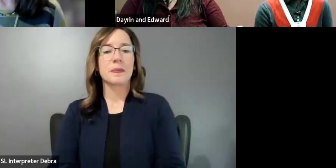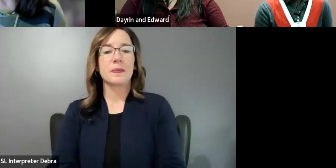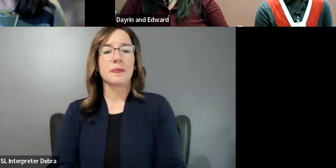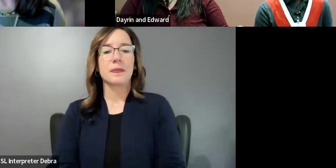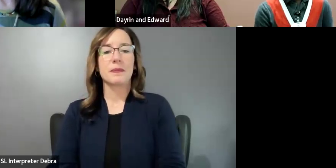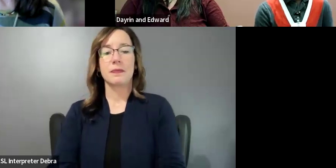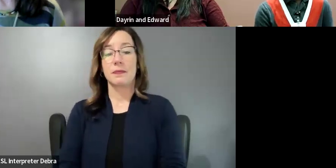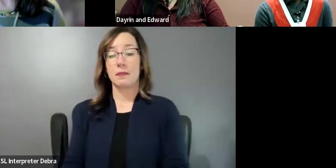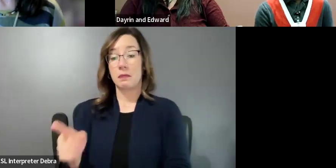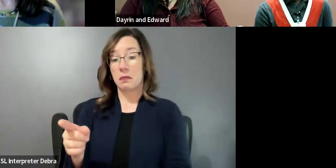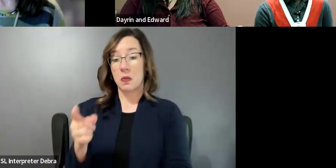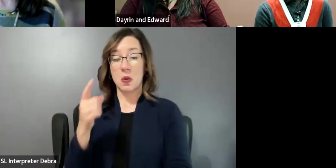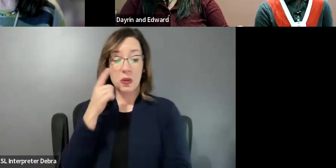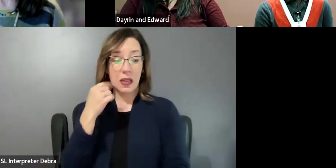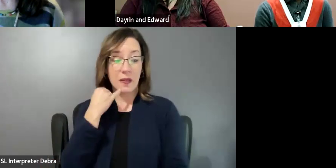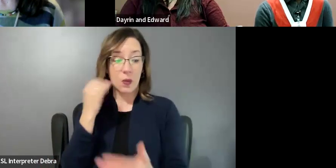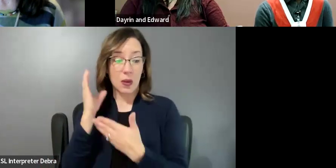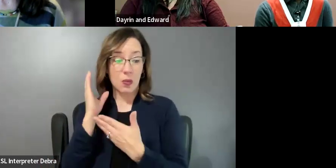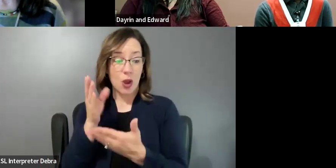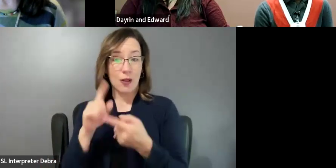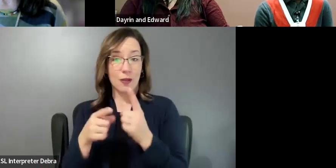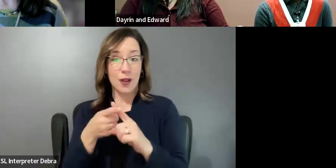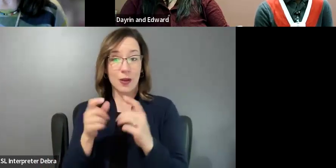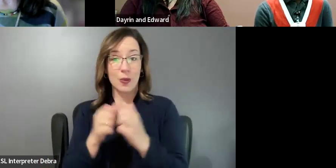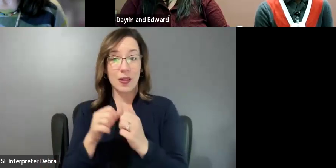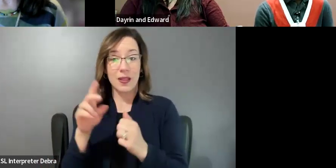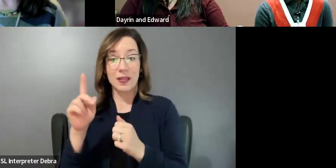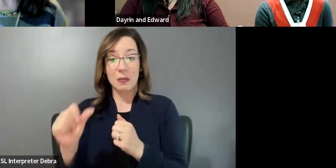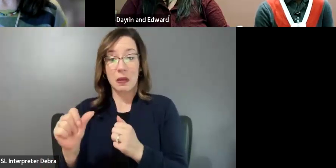Gosh, Tammy, do you suppose if we brought a friend with a disability,